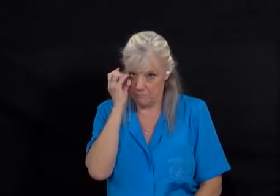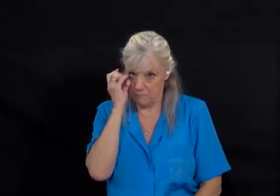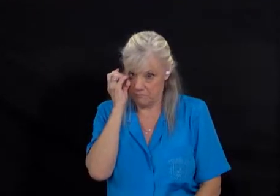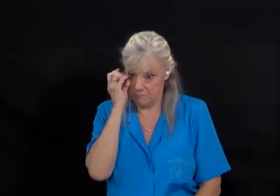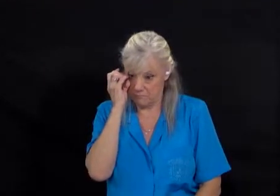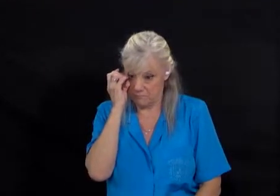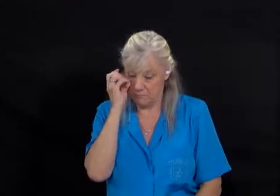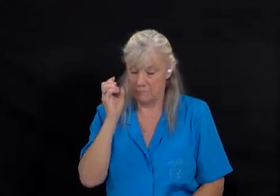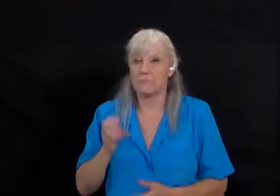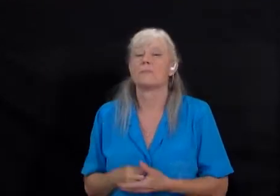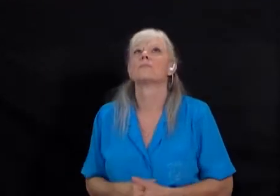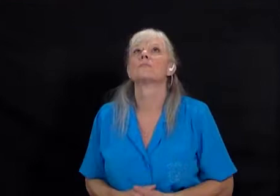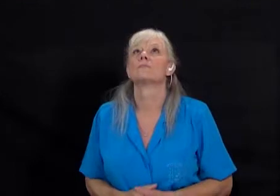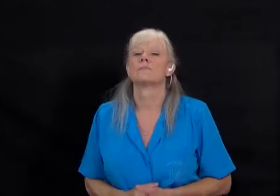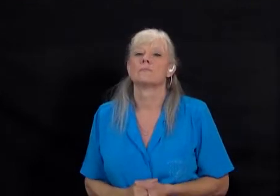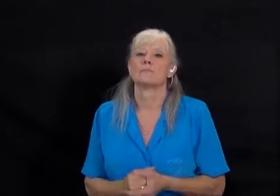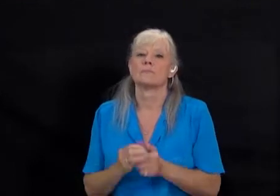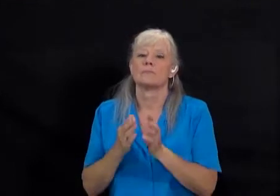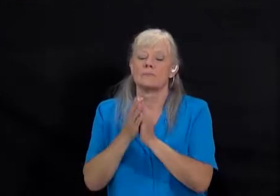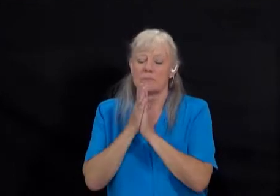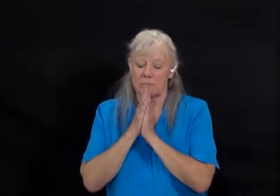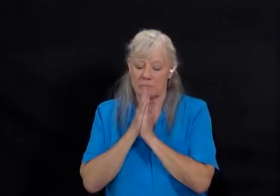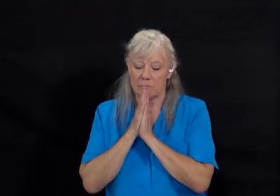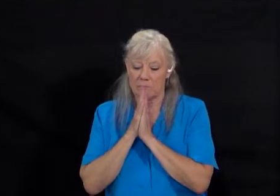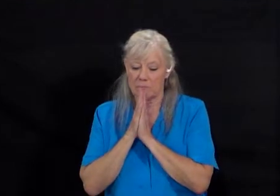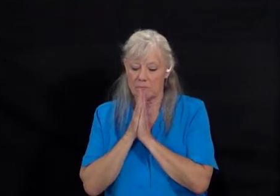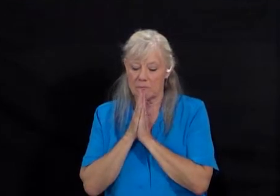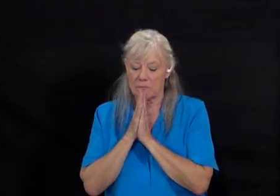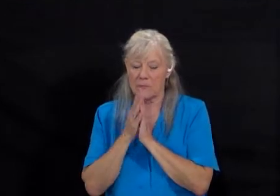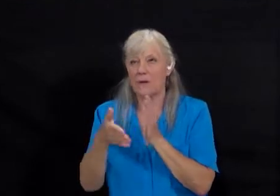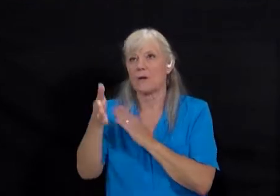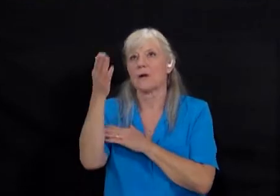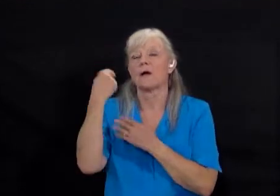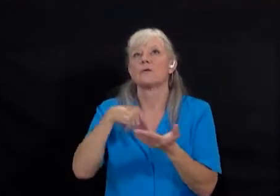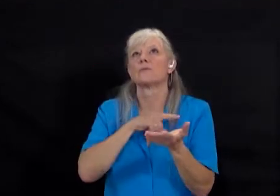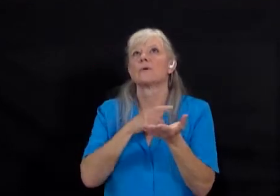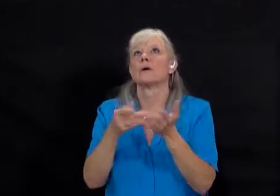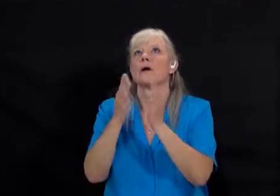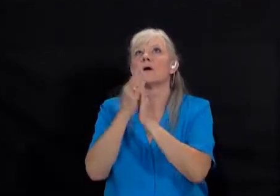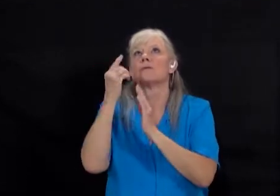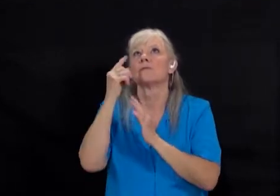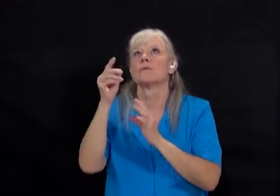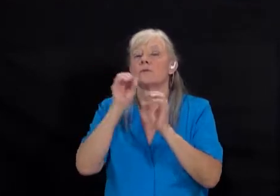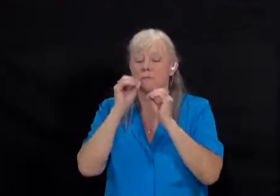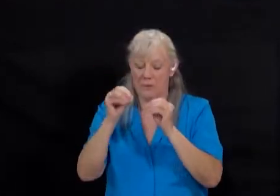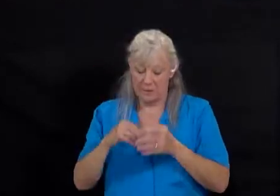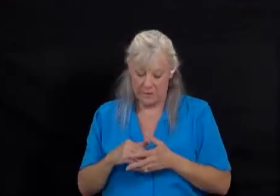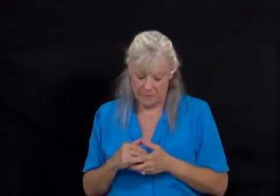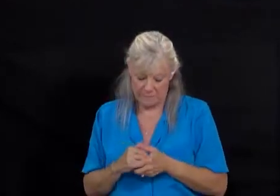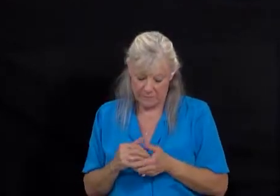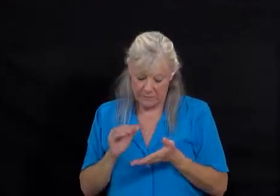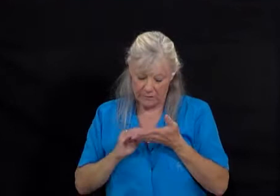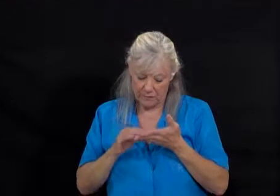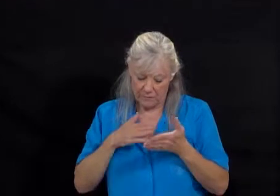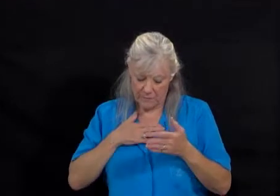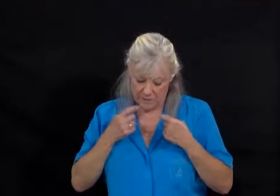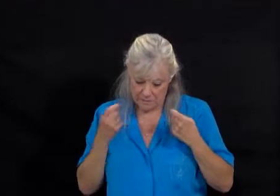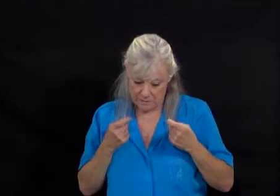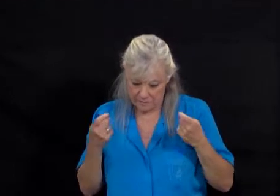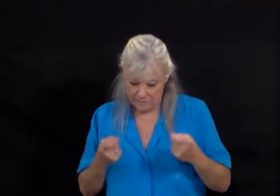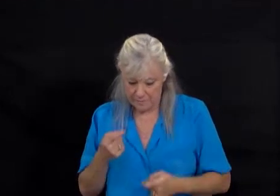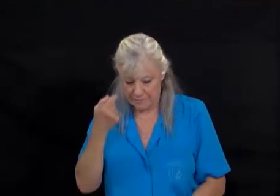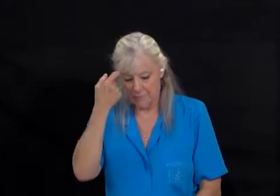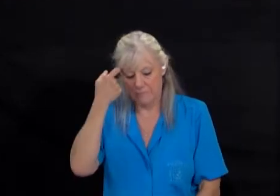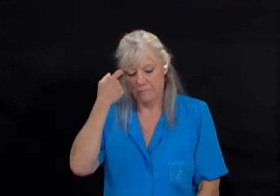with sacrifice which we offer you with hand and contrite heart. Lord, wash me, make peace and cleanse me from my sins.